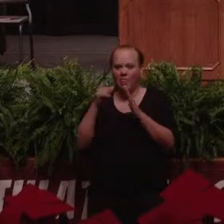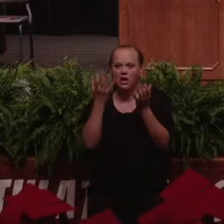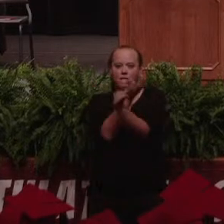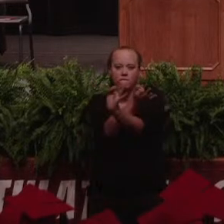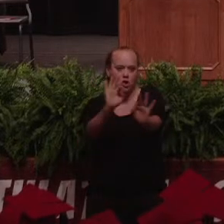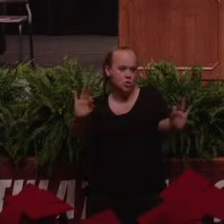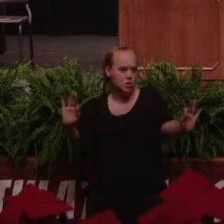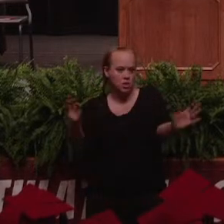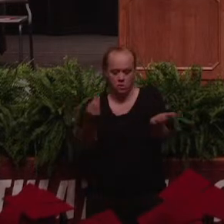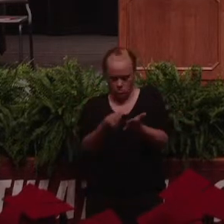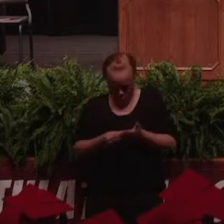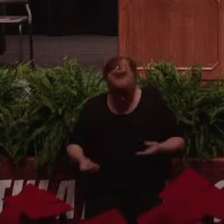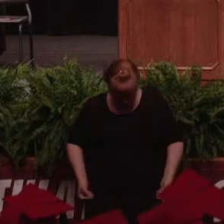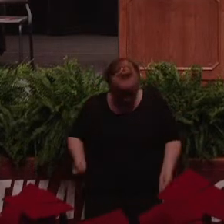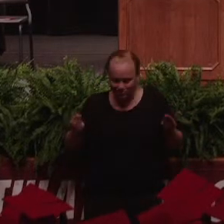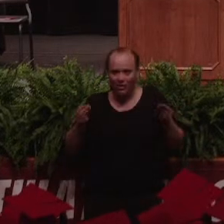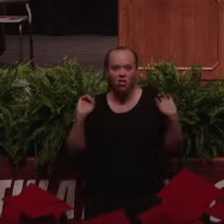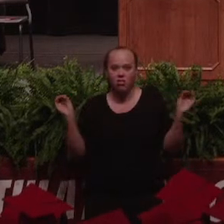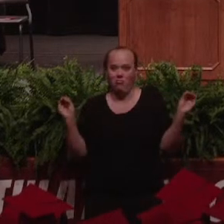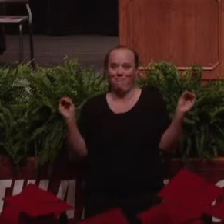free.